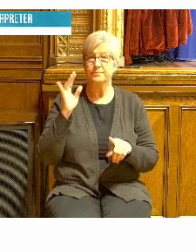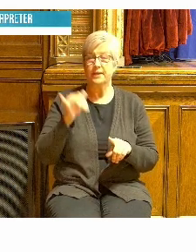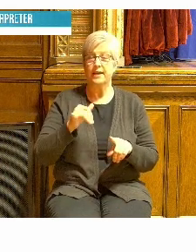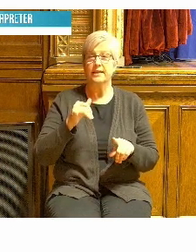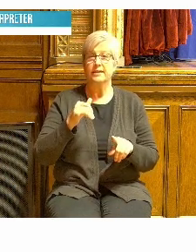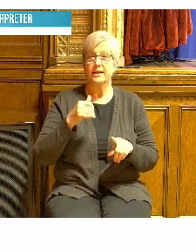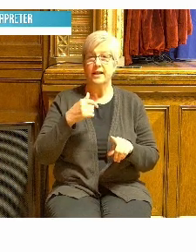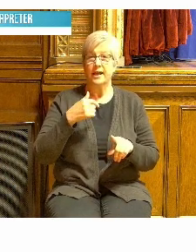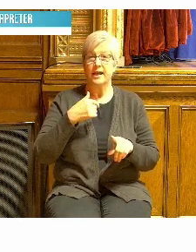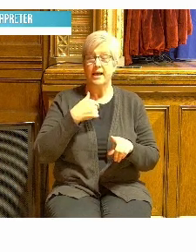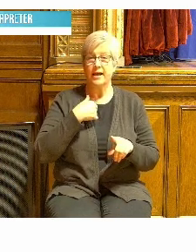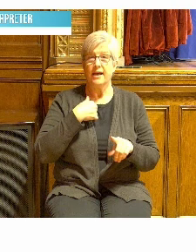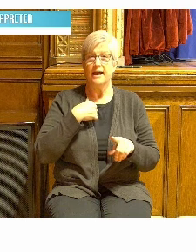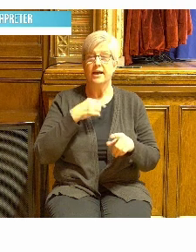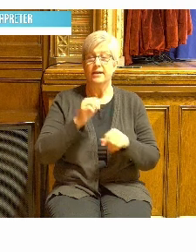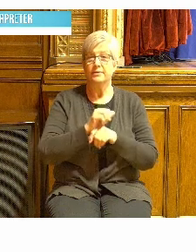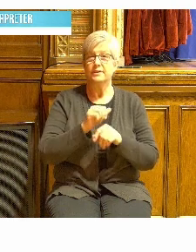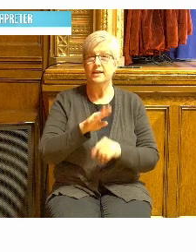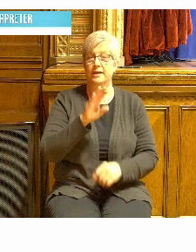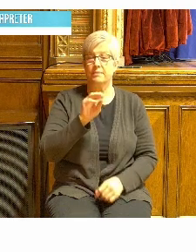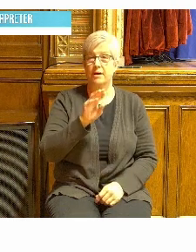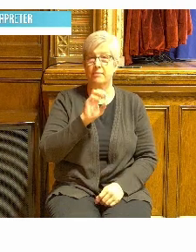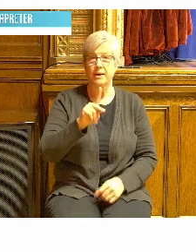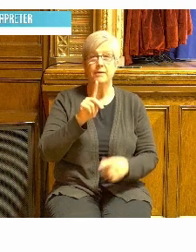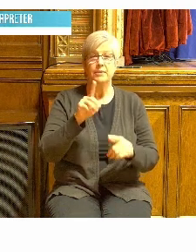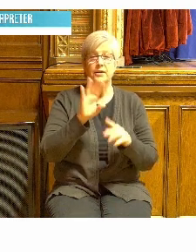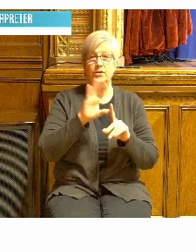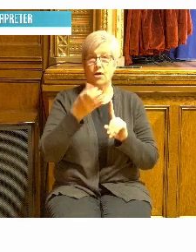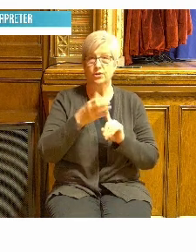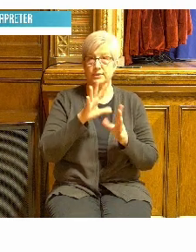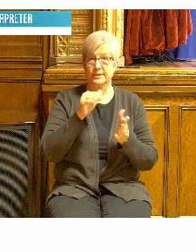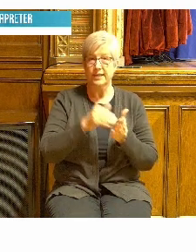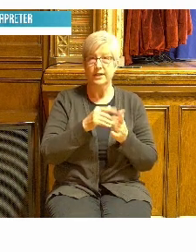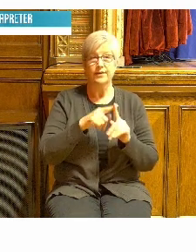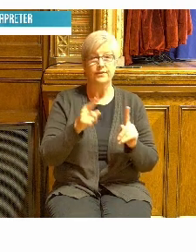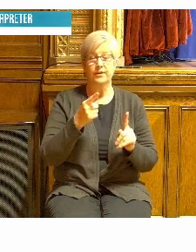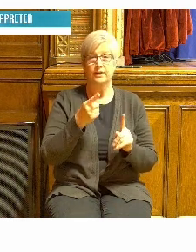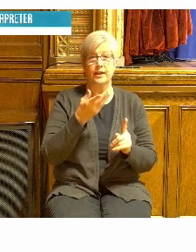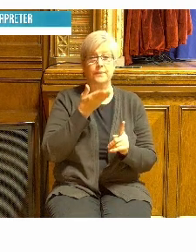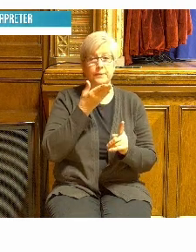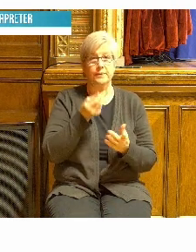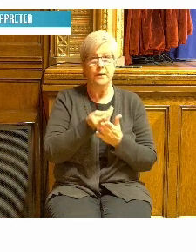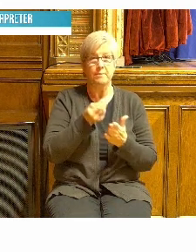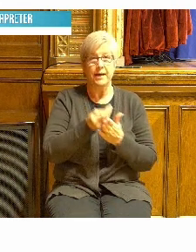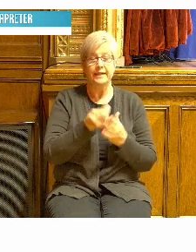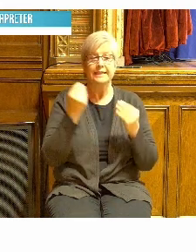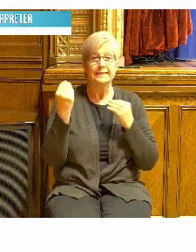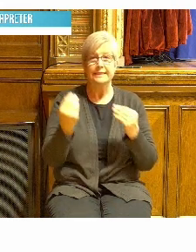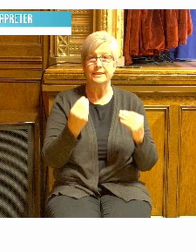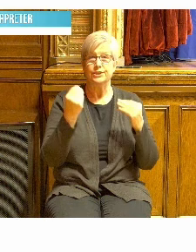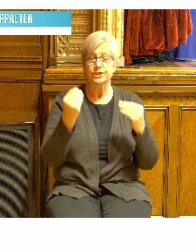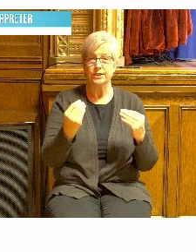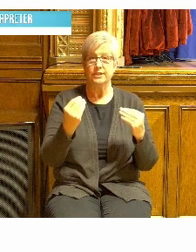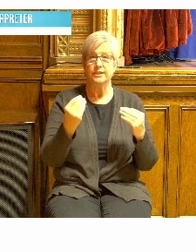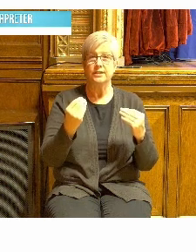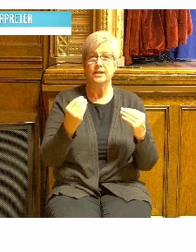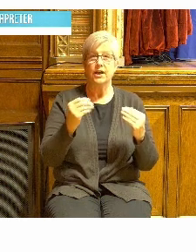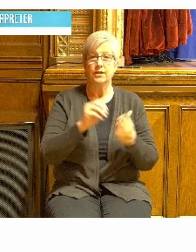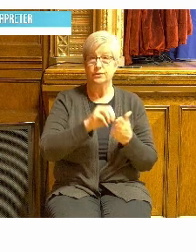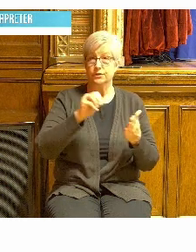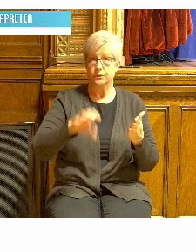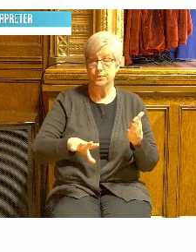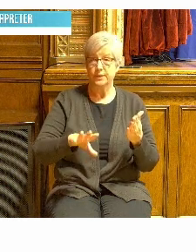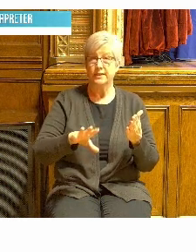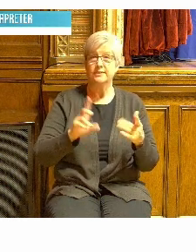spent time at the Baobab Cultural Center for little or no money, teaching our